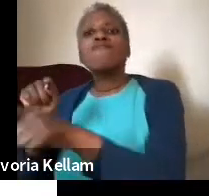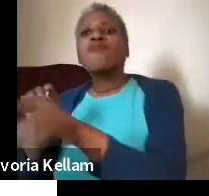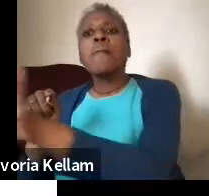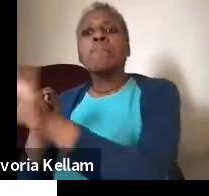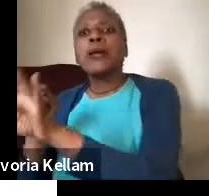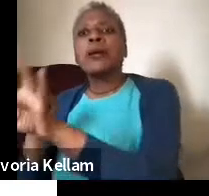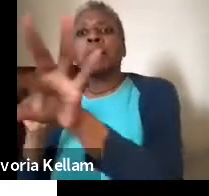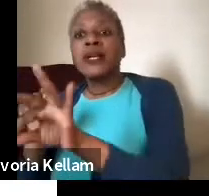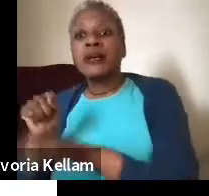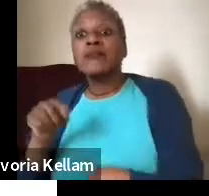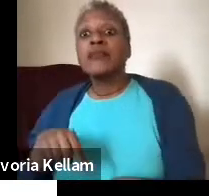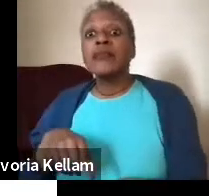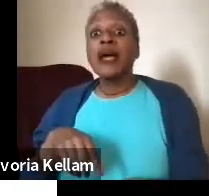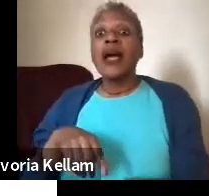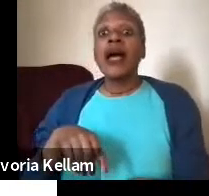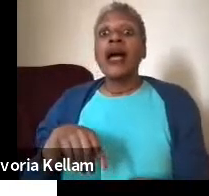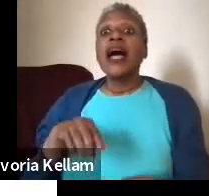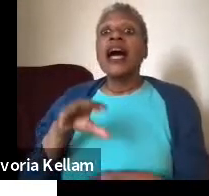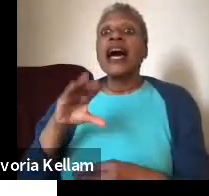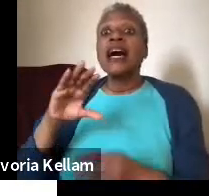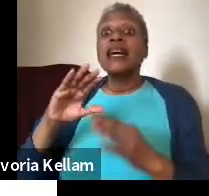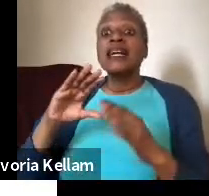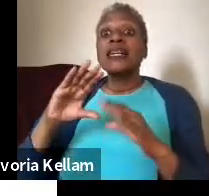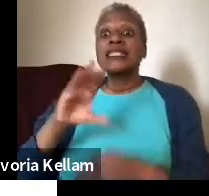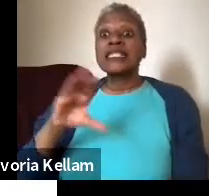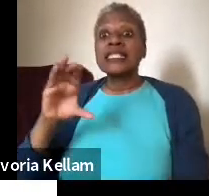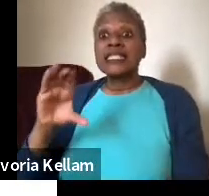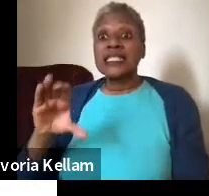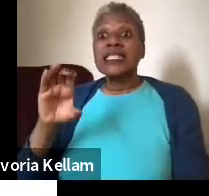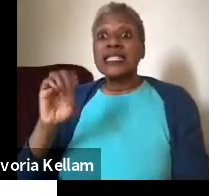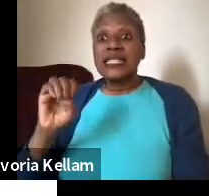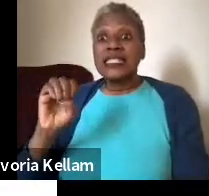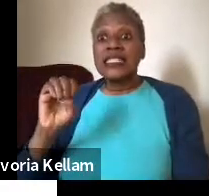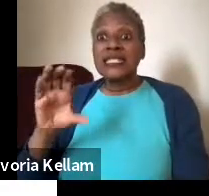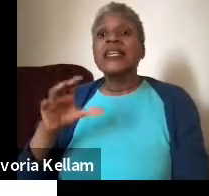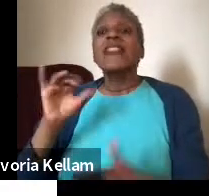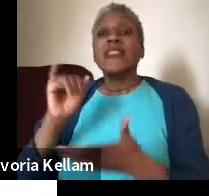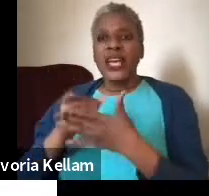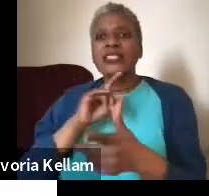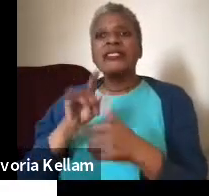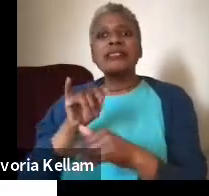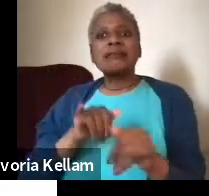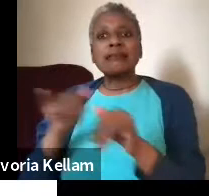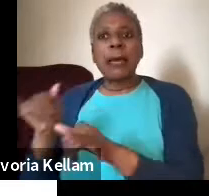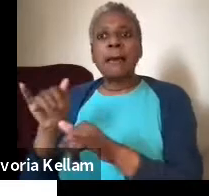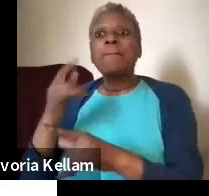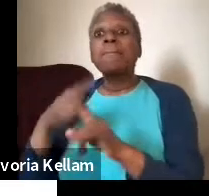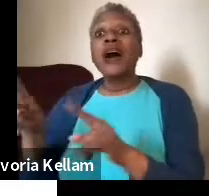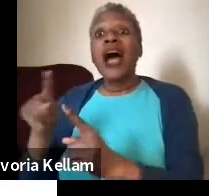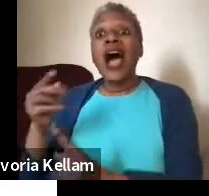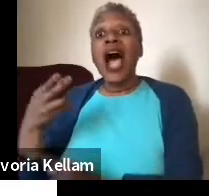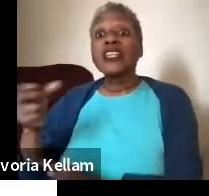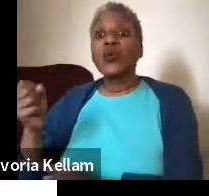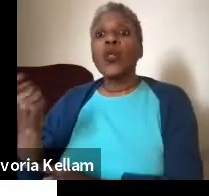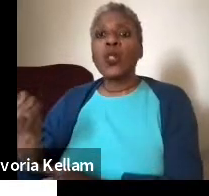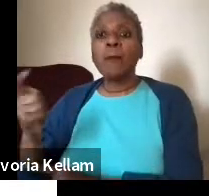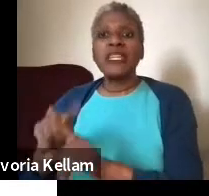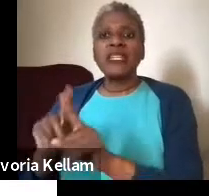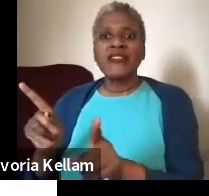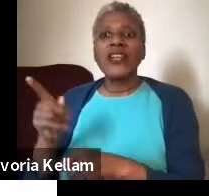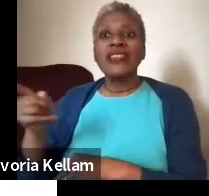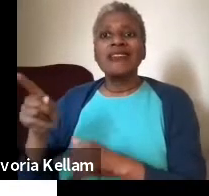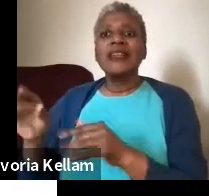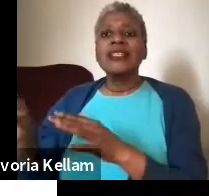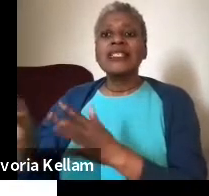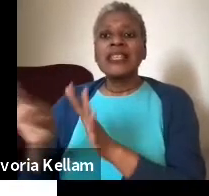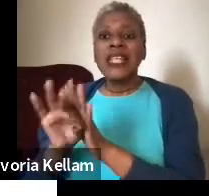same, except for the high school council, which elects 2 parents from each borough for a total